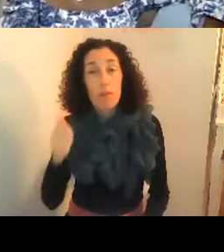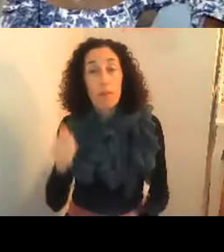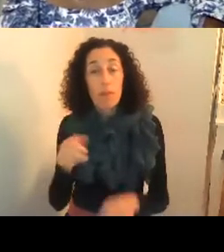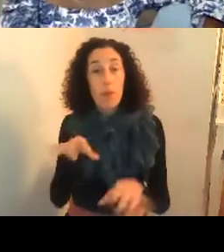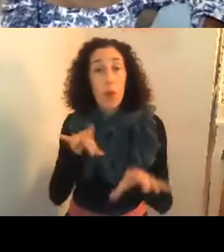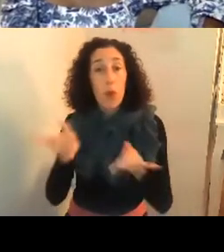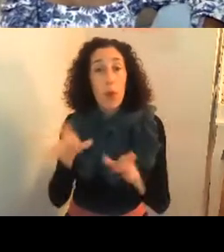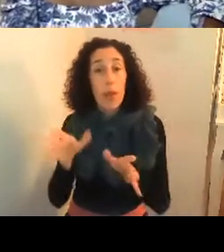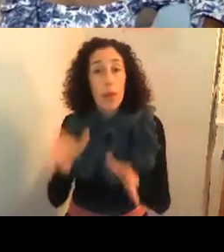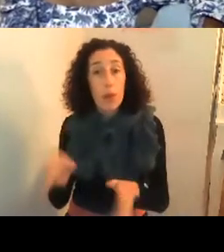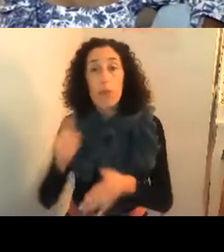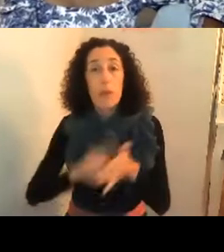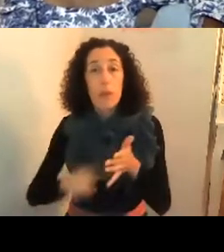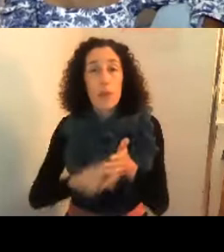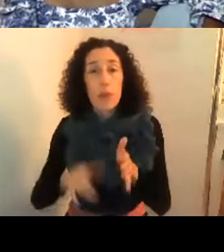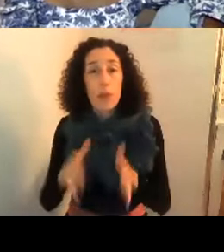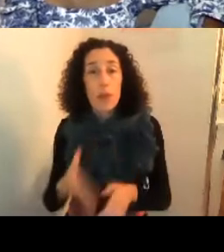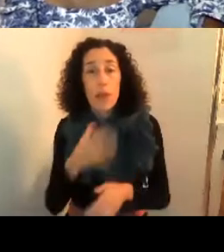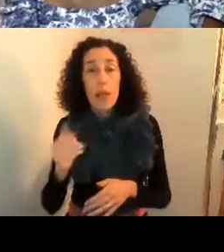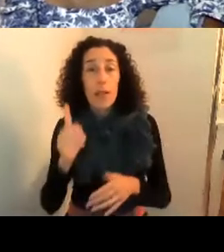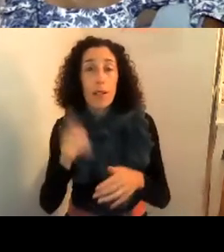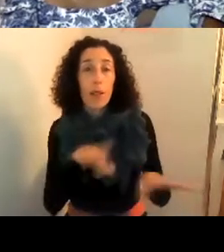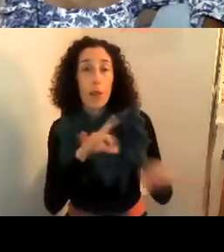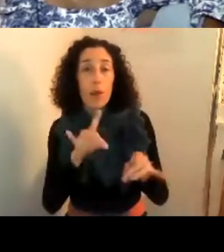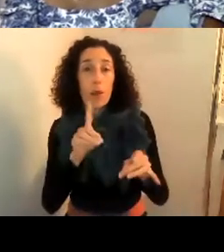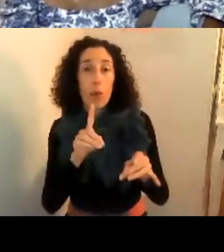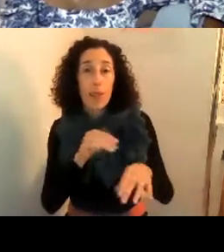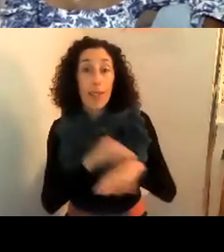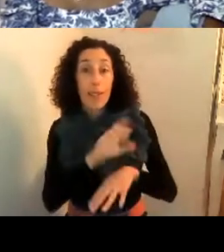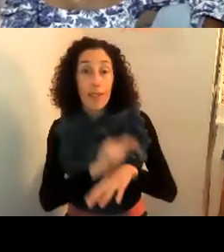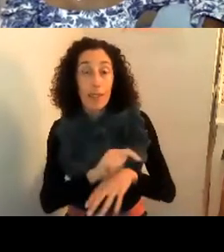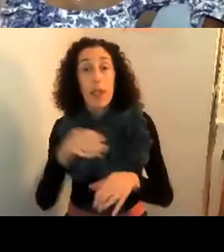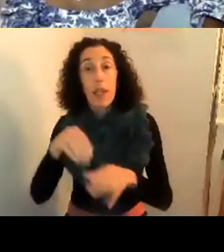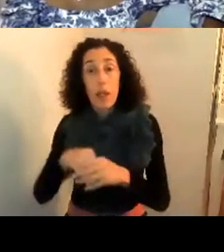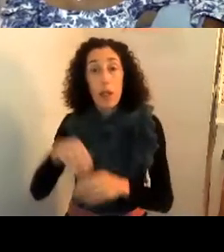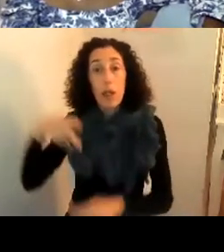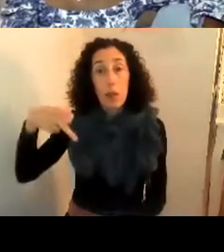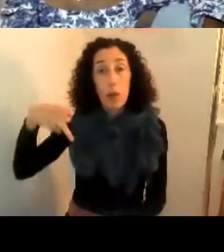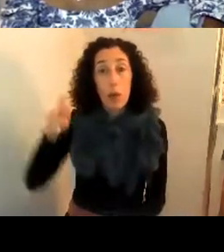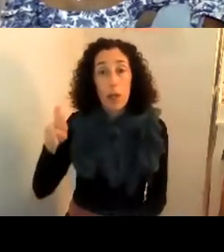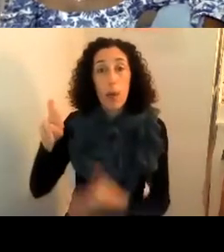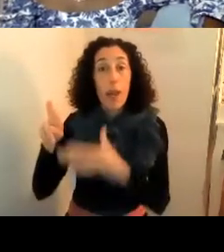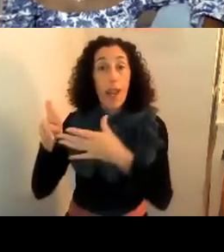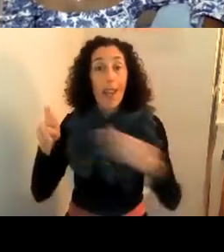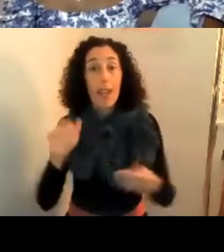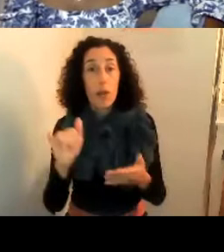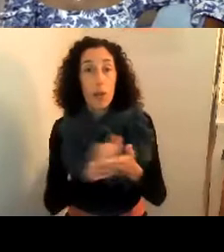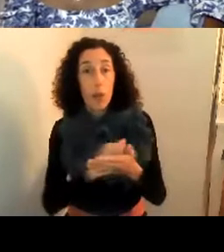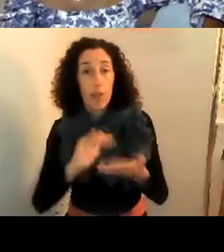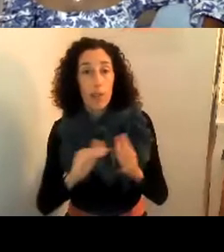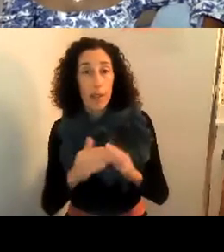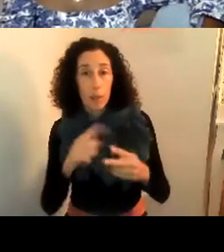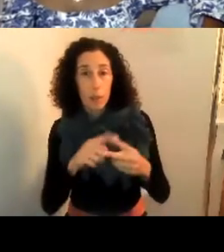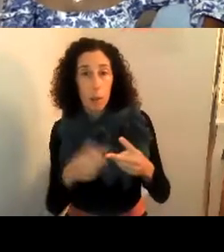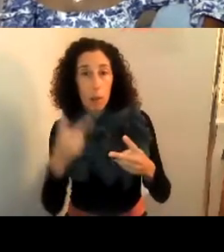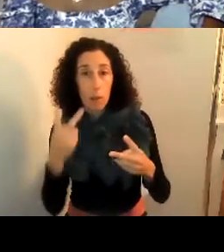a researcher, and curatorial consultant in both Puerto Rico and New York City. In